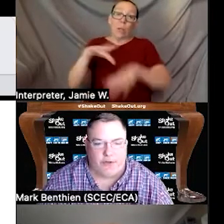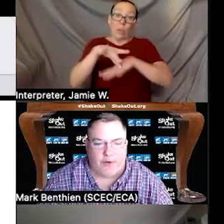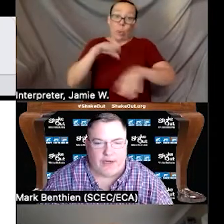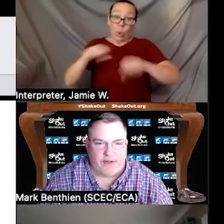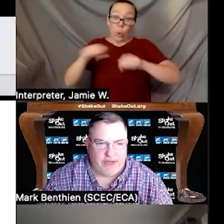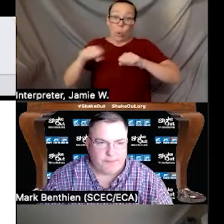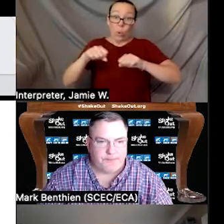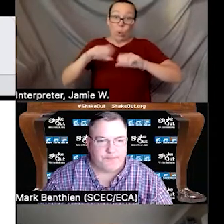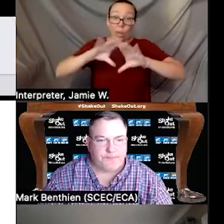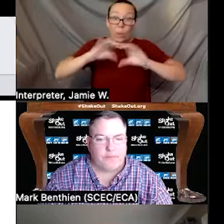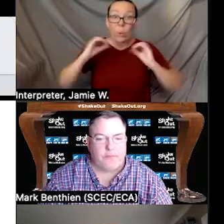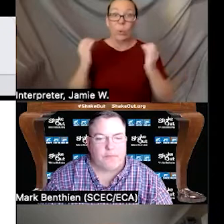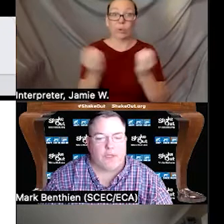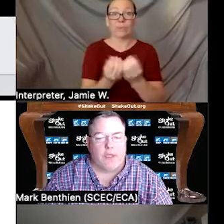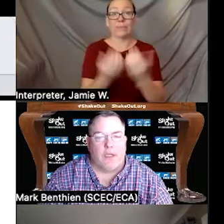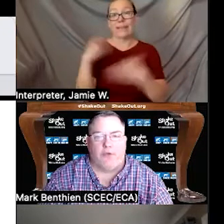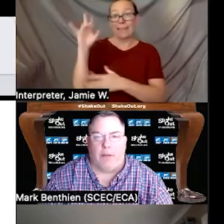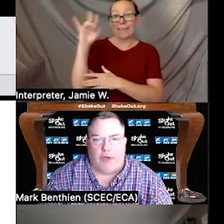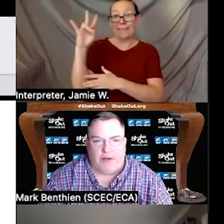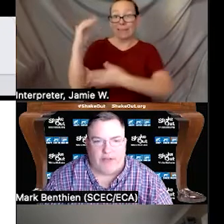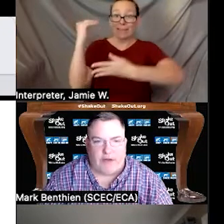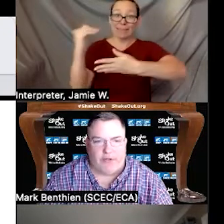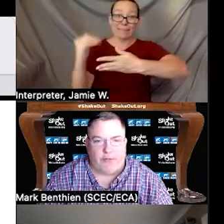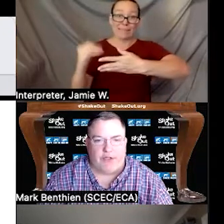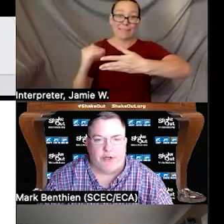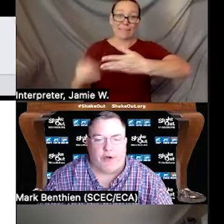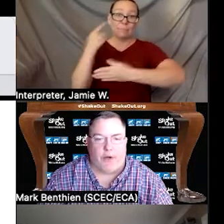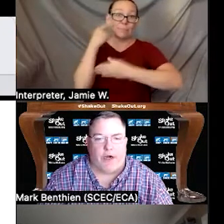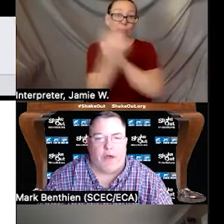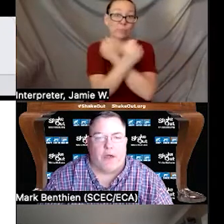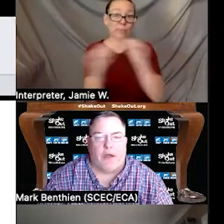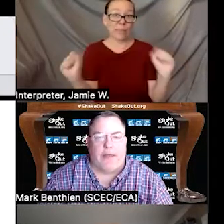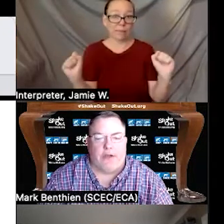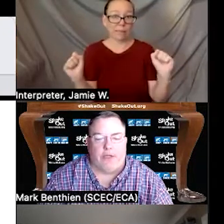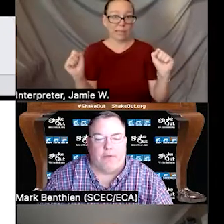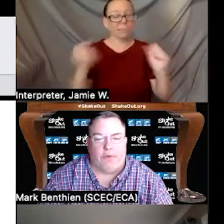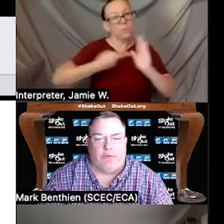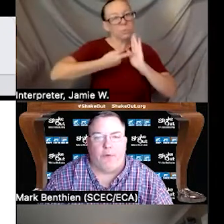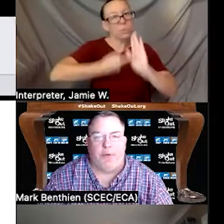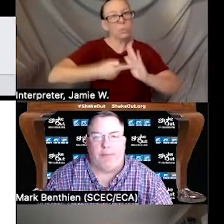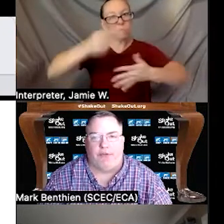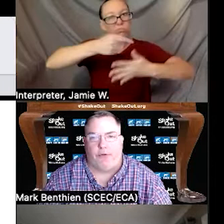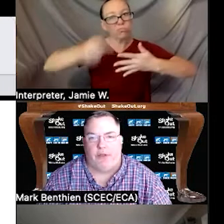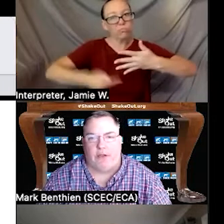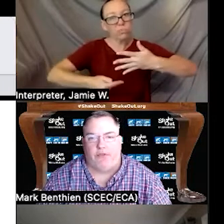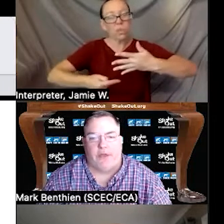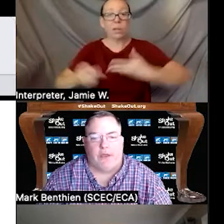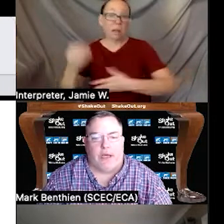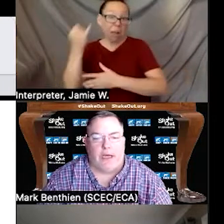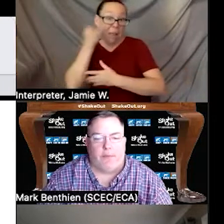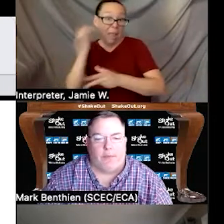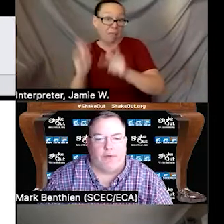to earthquake safety. Just want to point these out to you, make sure you're aware that you can refer people to